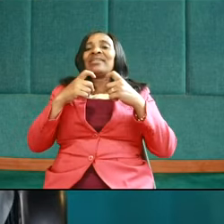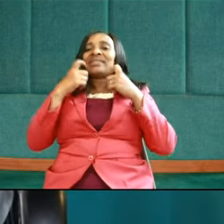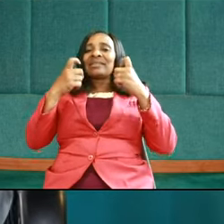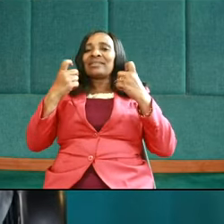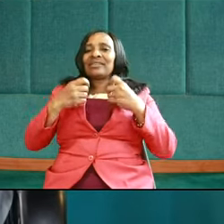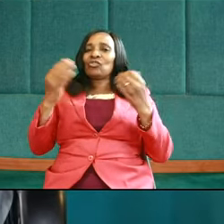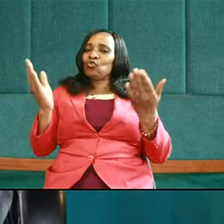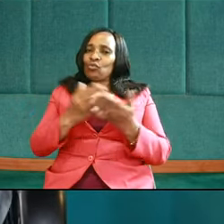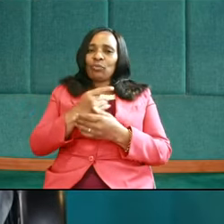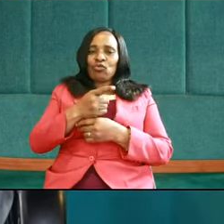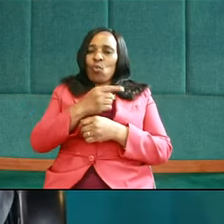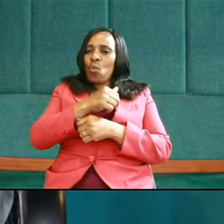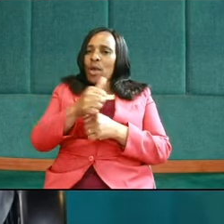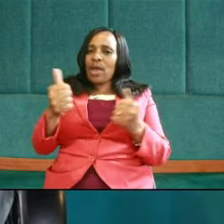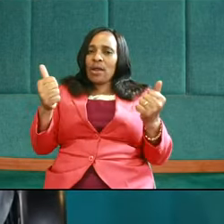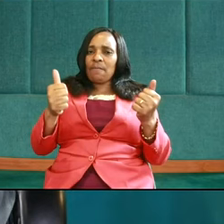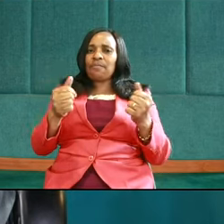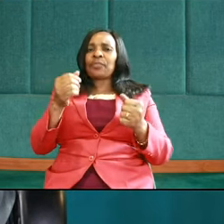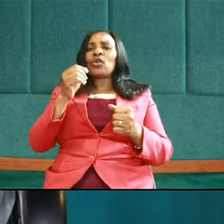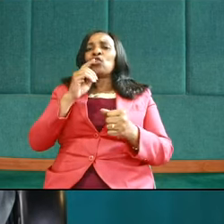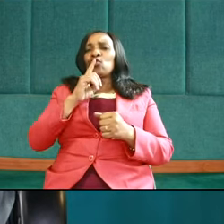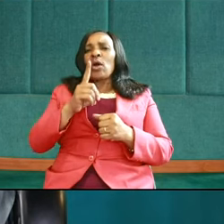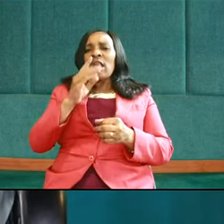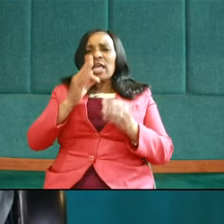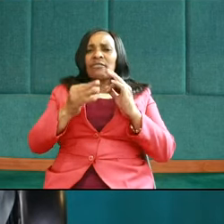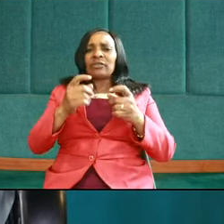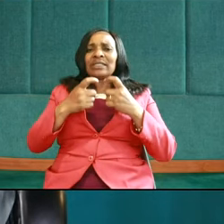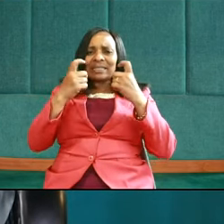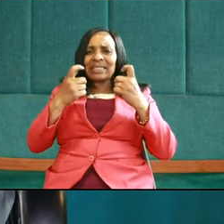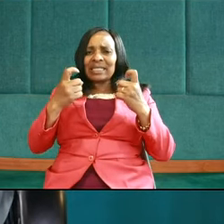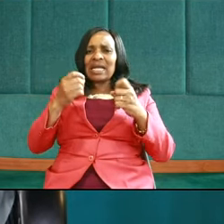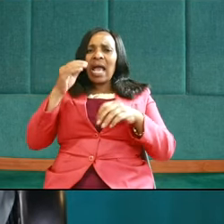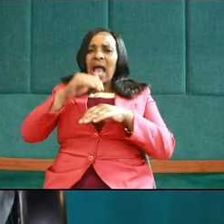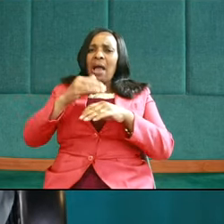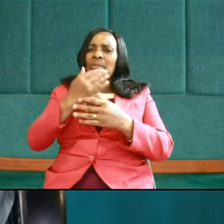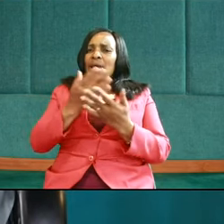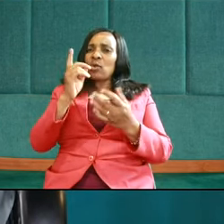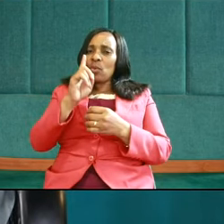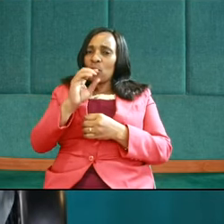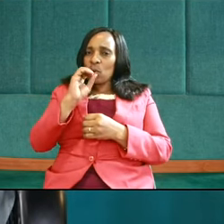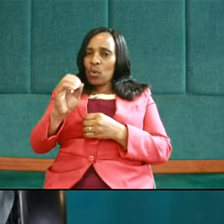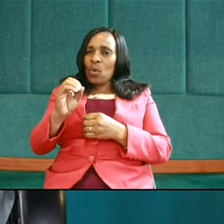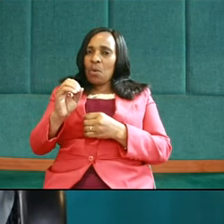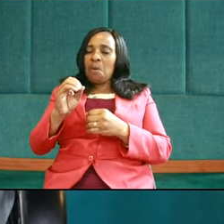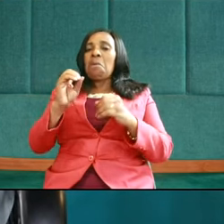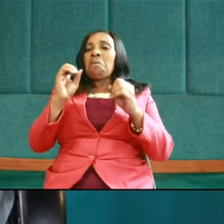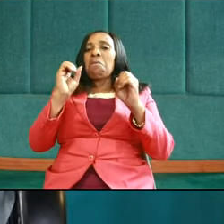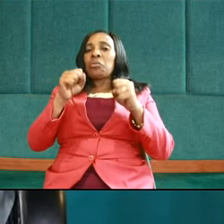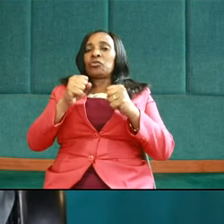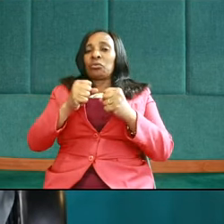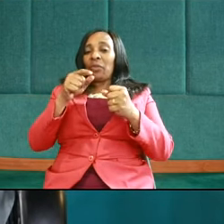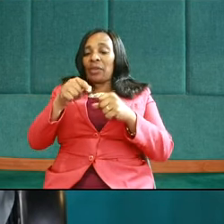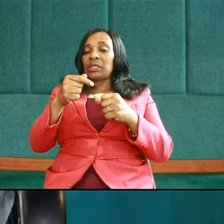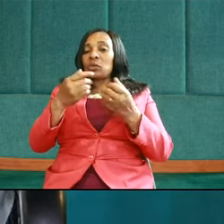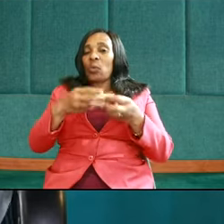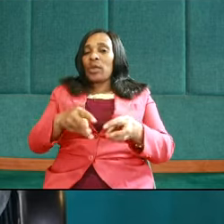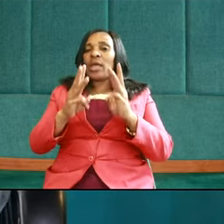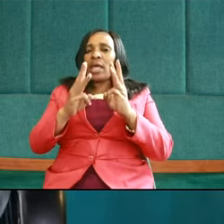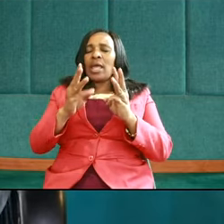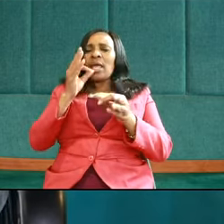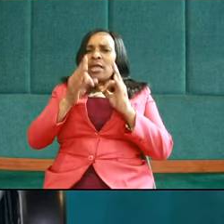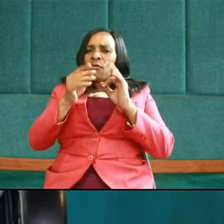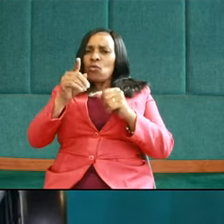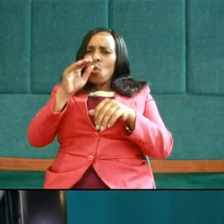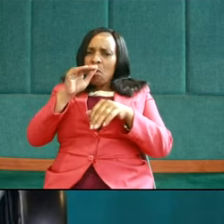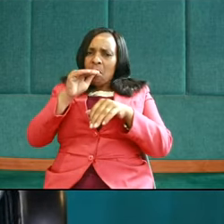categorized. Right. So for sure, if sin doesn't harm anyone, it may be harming God in that sense. Yeah. And if you